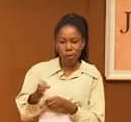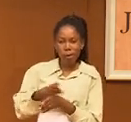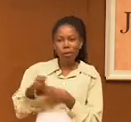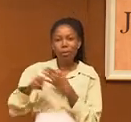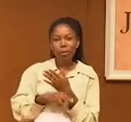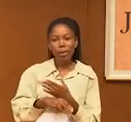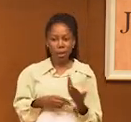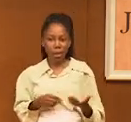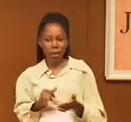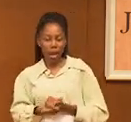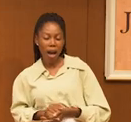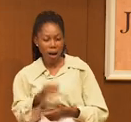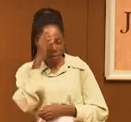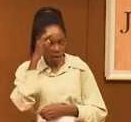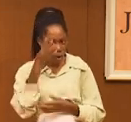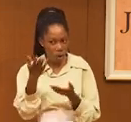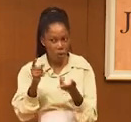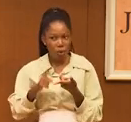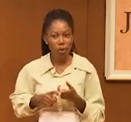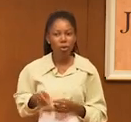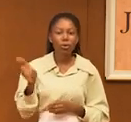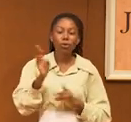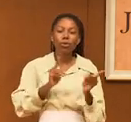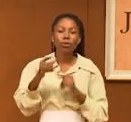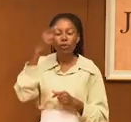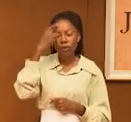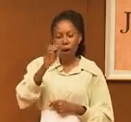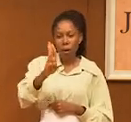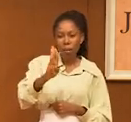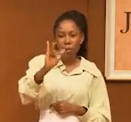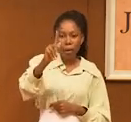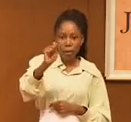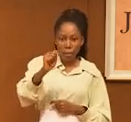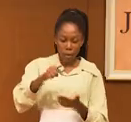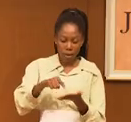to use that money to buy Bitcoin for me. And